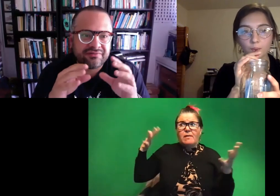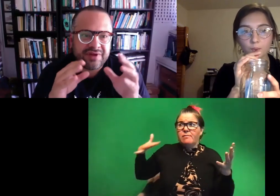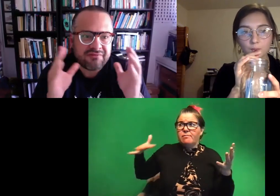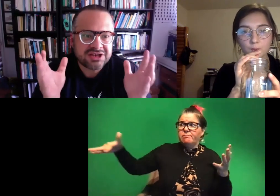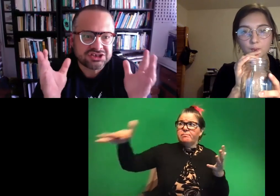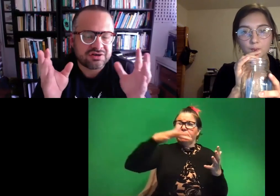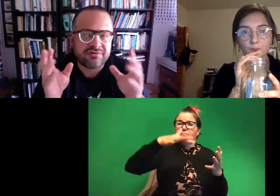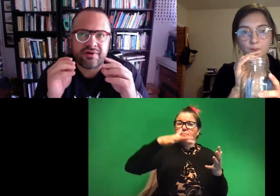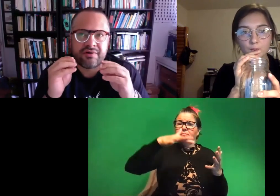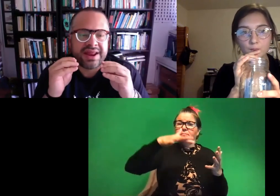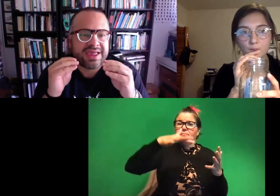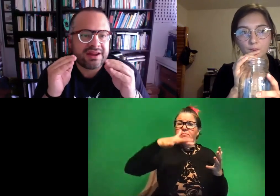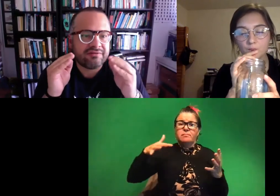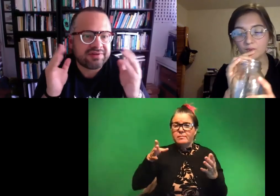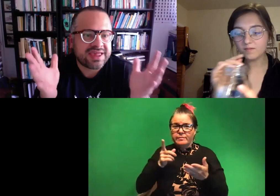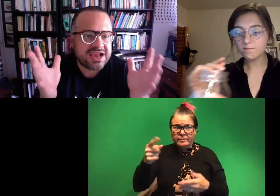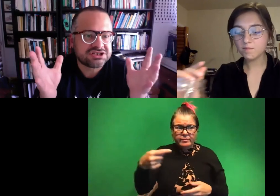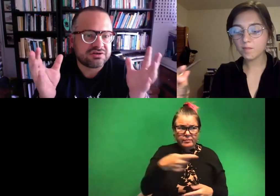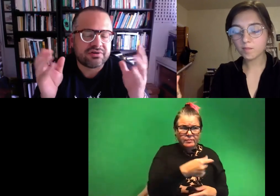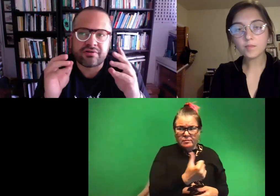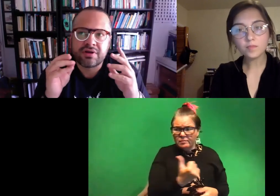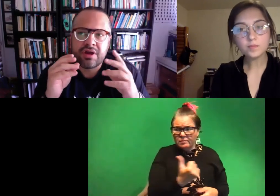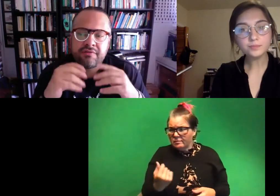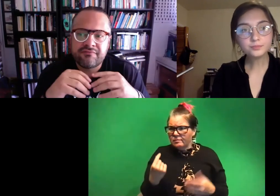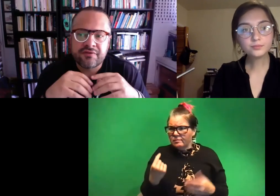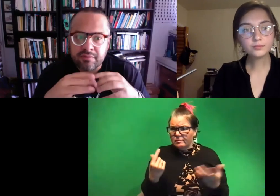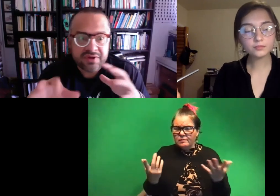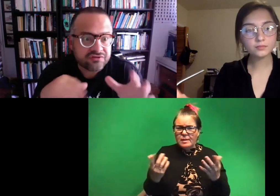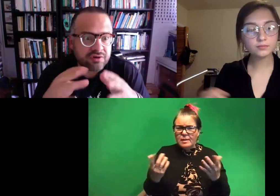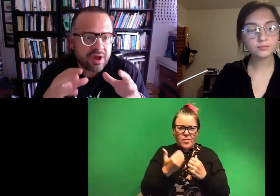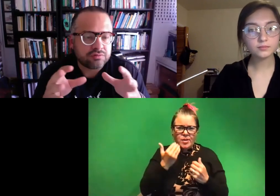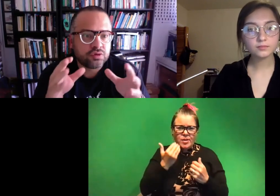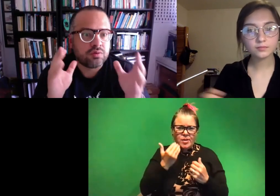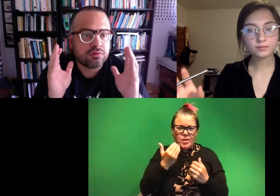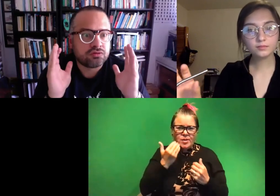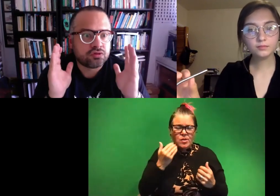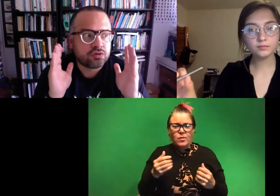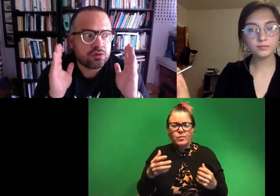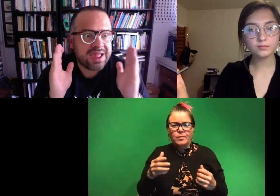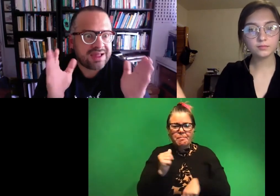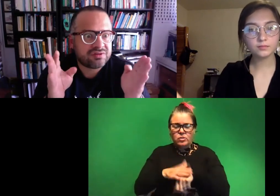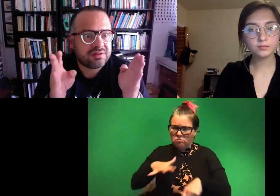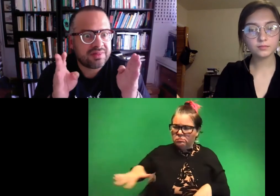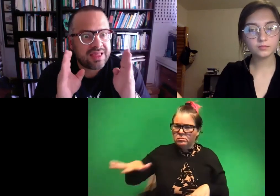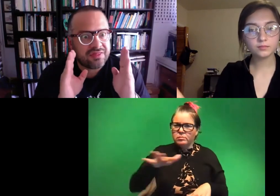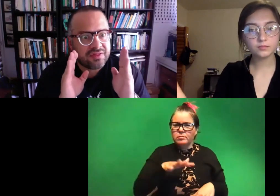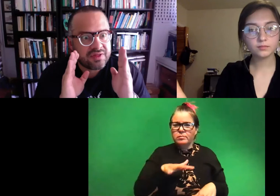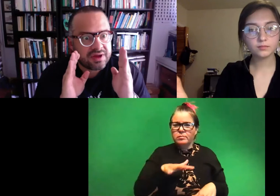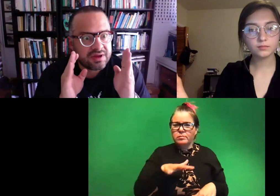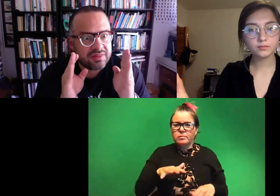of direction or any kind of indication or from the surround to get